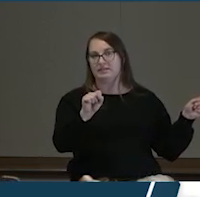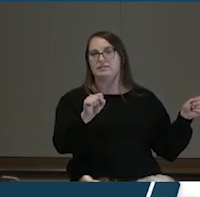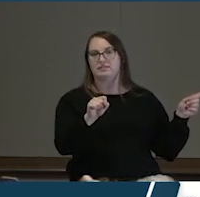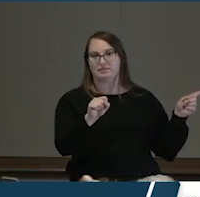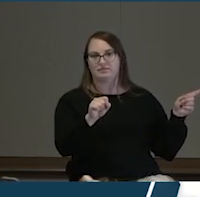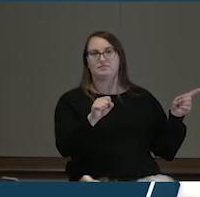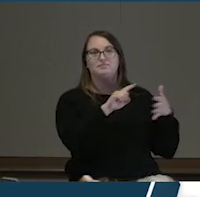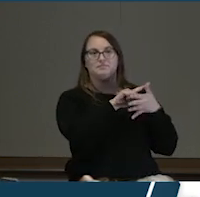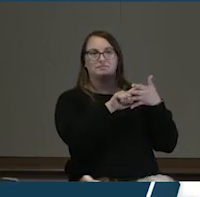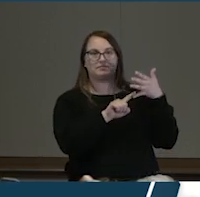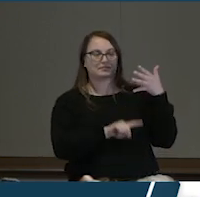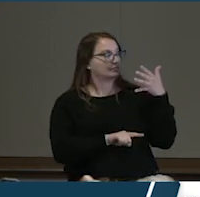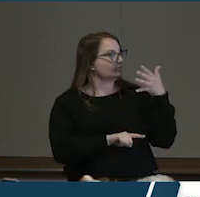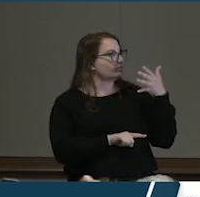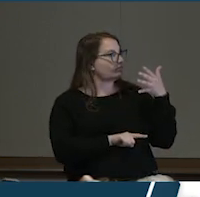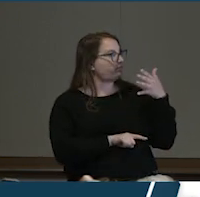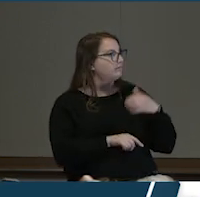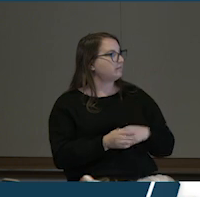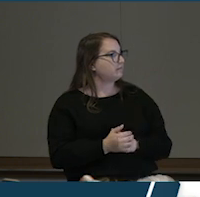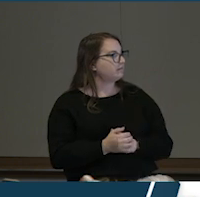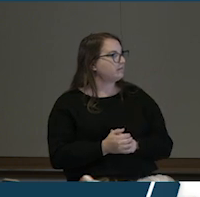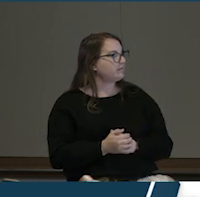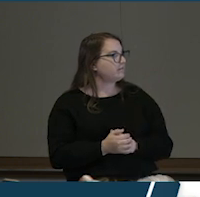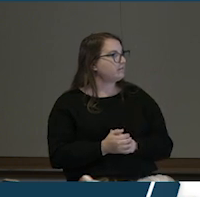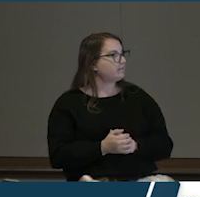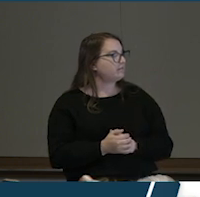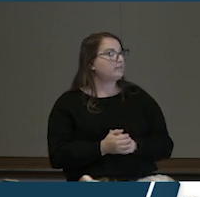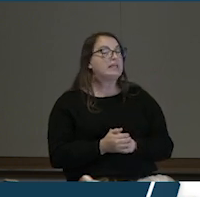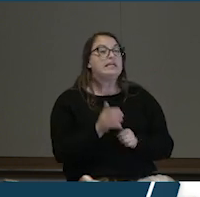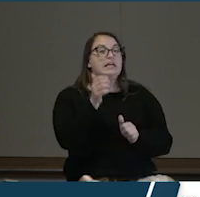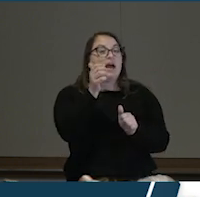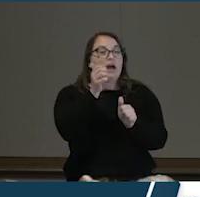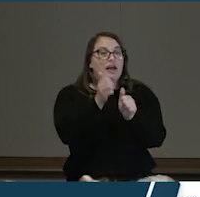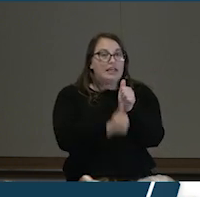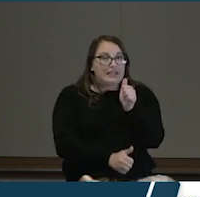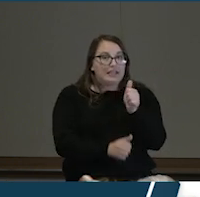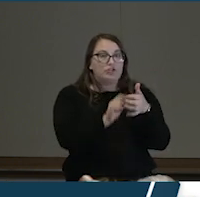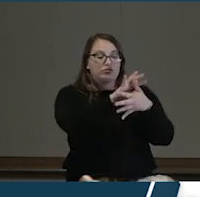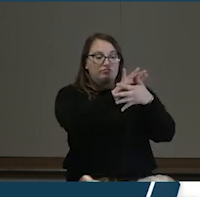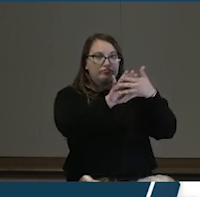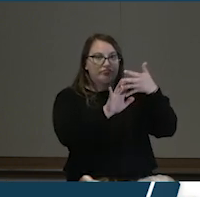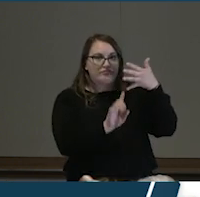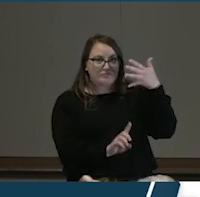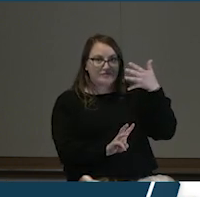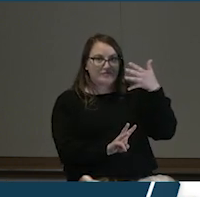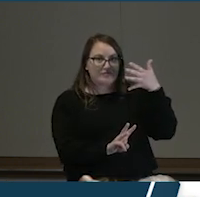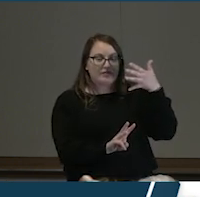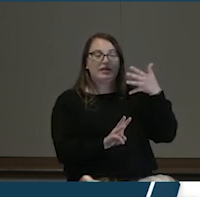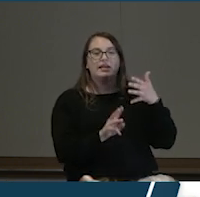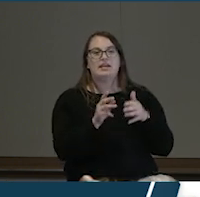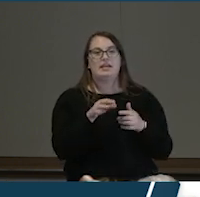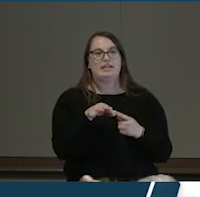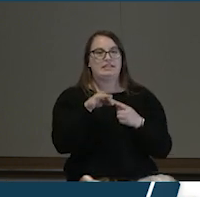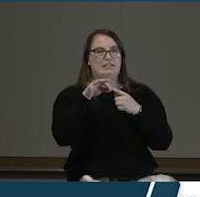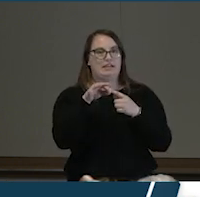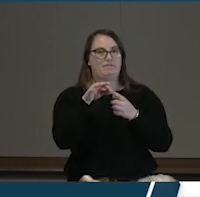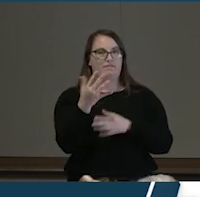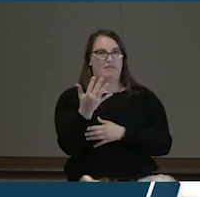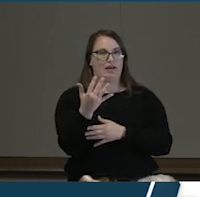Every date except for session 5. All the other dates are a Friday at